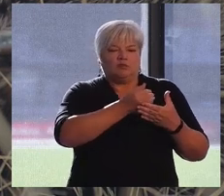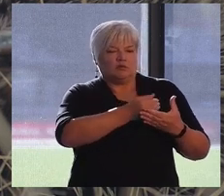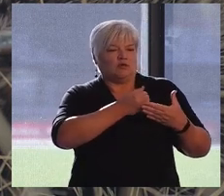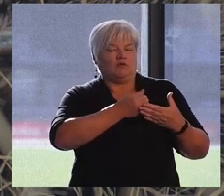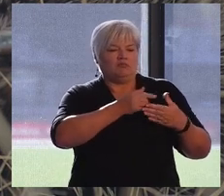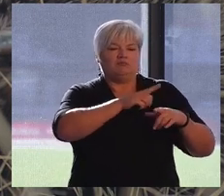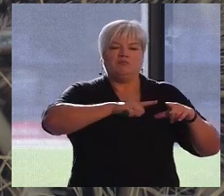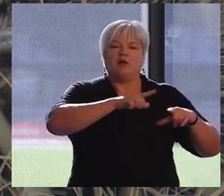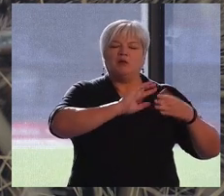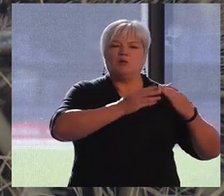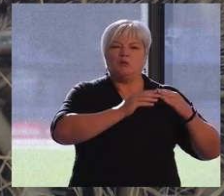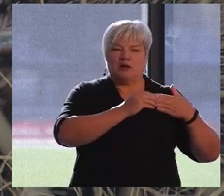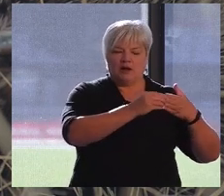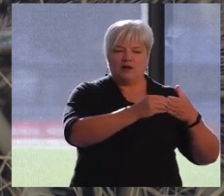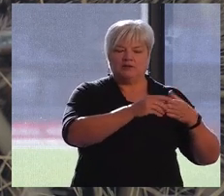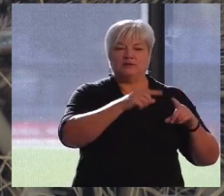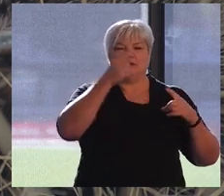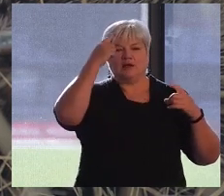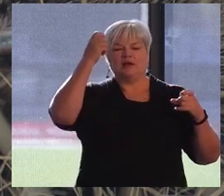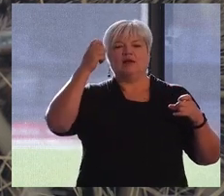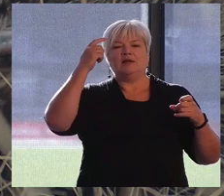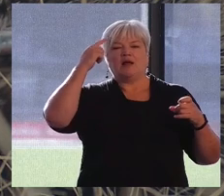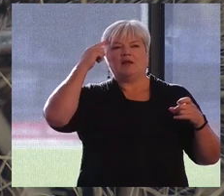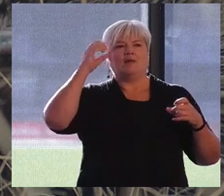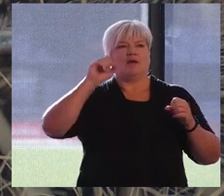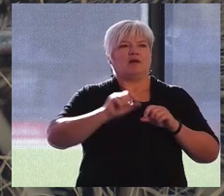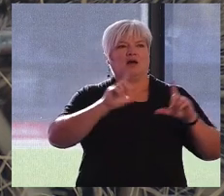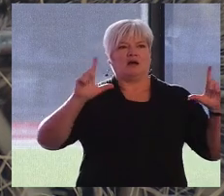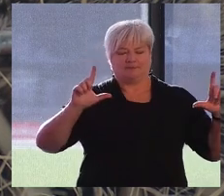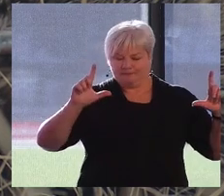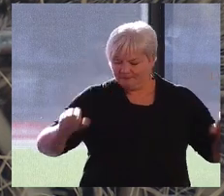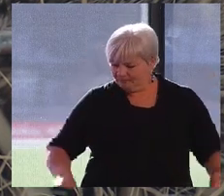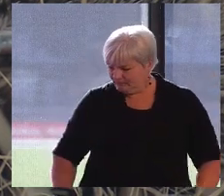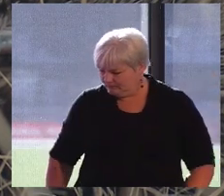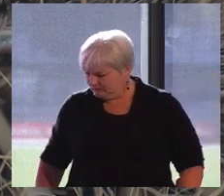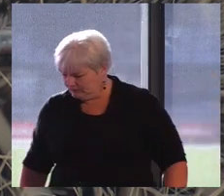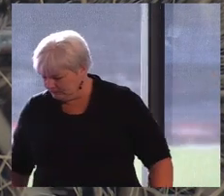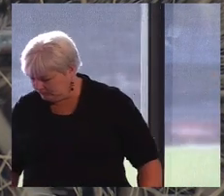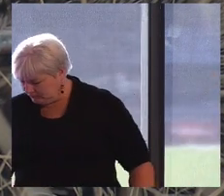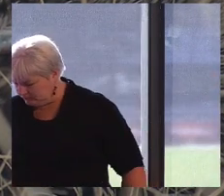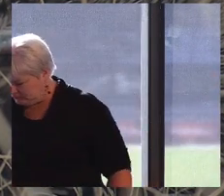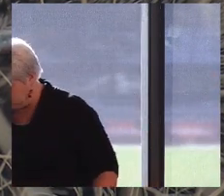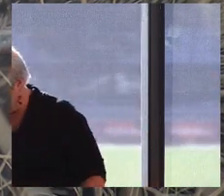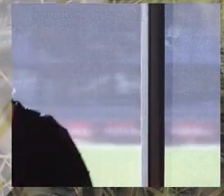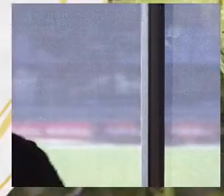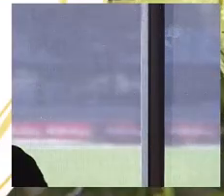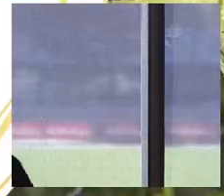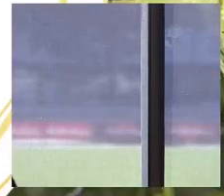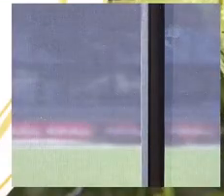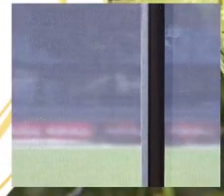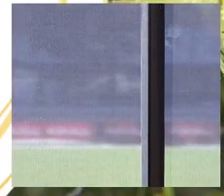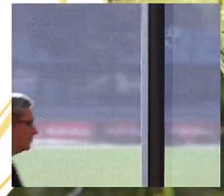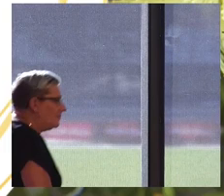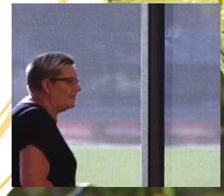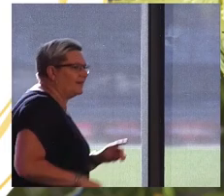last decade. And it's the concept, I think we have a slide about it, it's about comfort zones. Now, I Googled this morning. I Googled, because, you know,